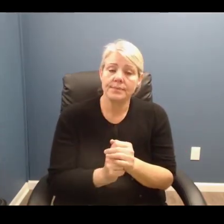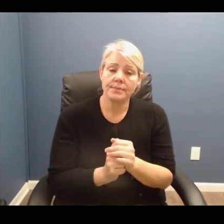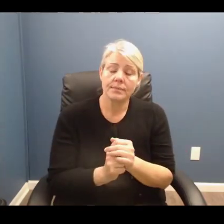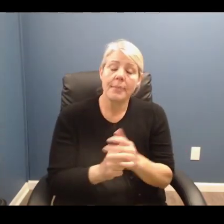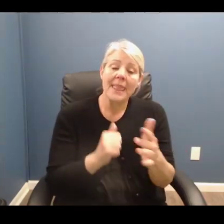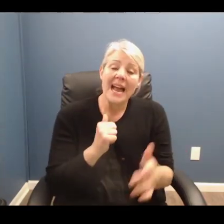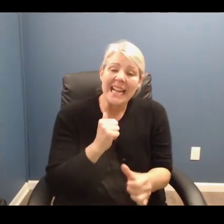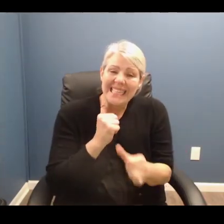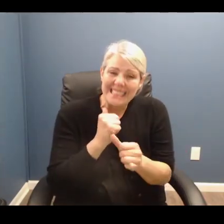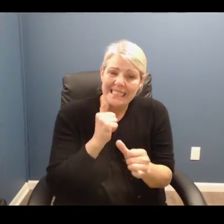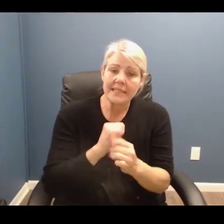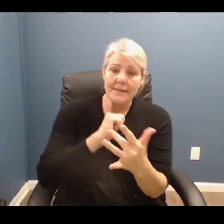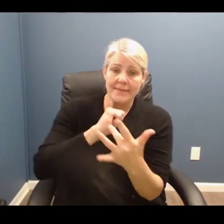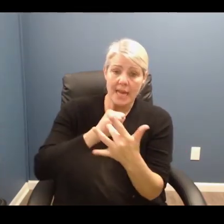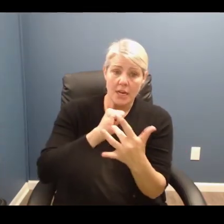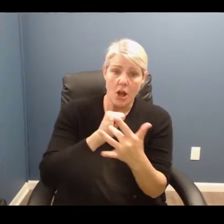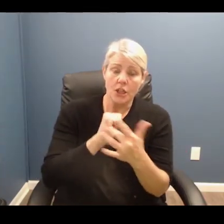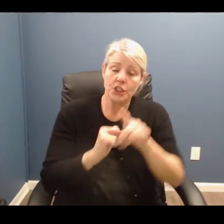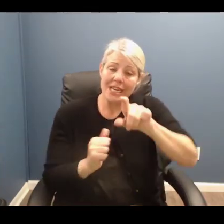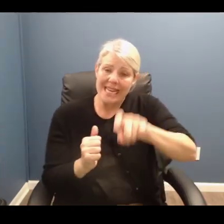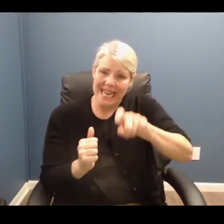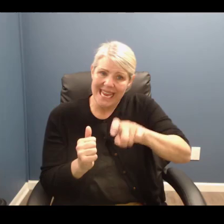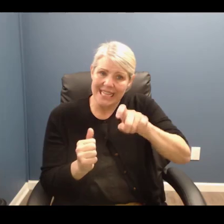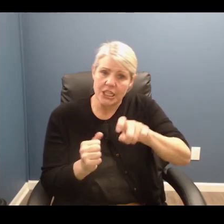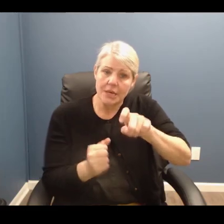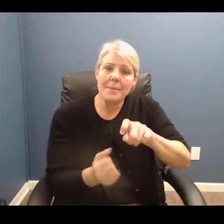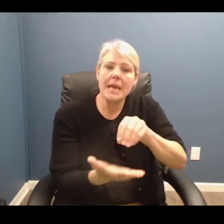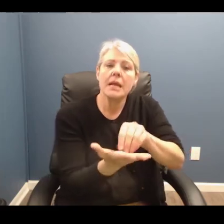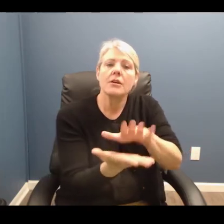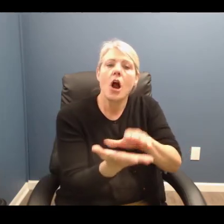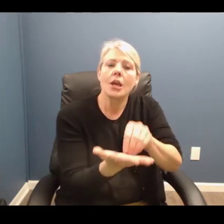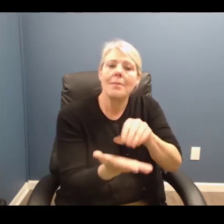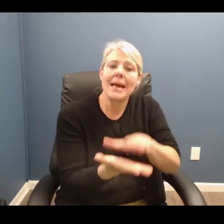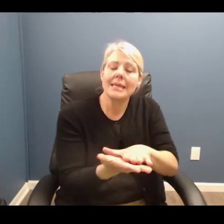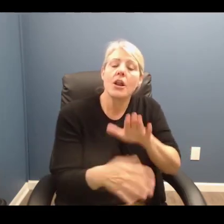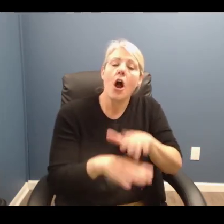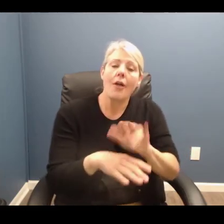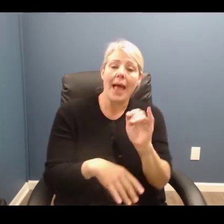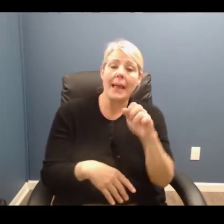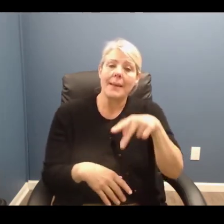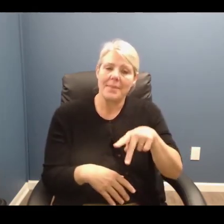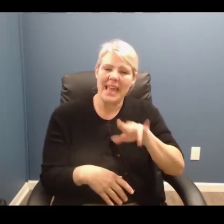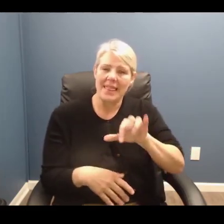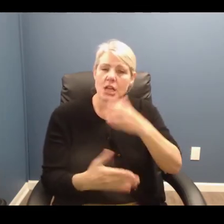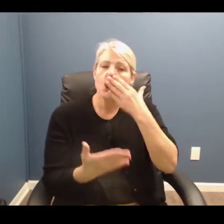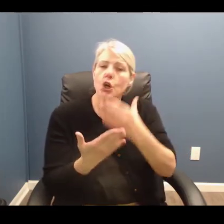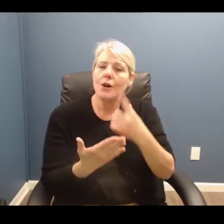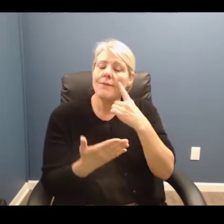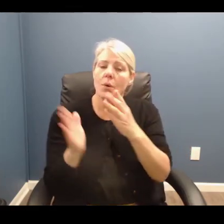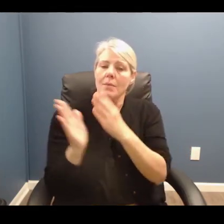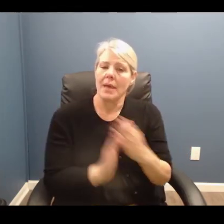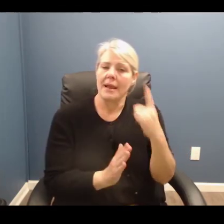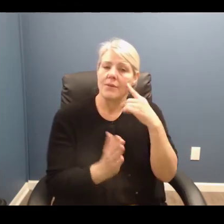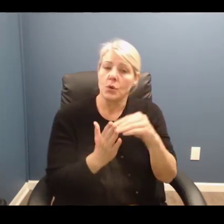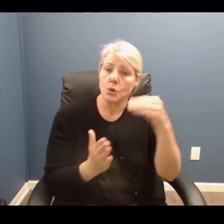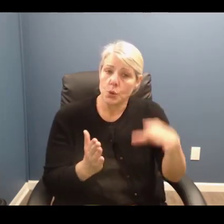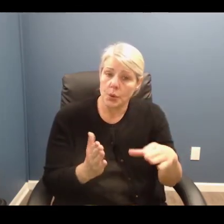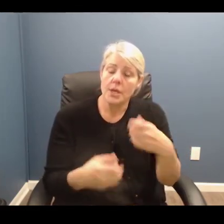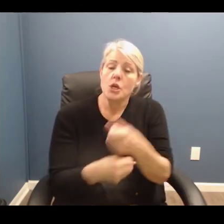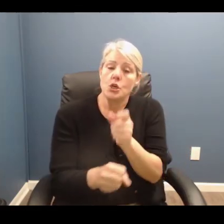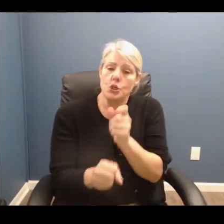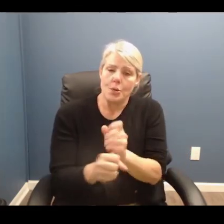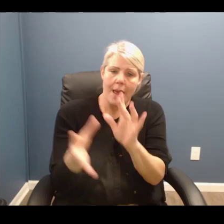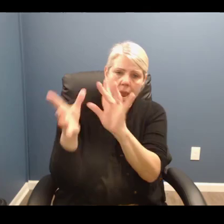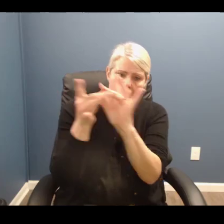Assistive technology needs should be integrated and documented throughout the IEP as part of planning for the student. In order to make